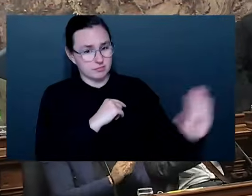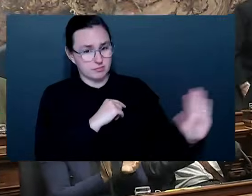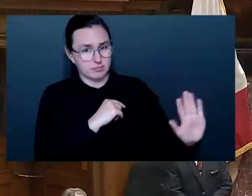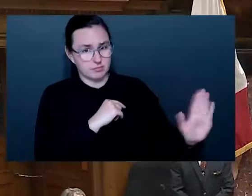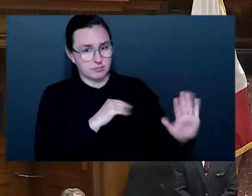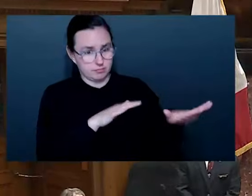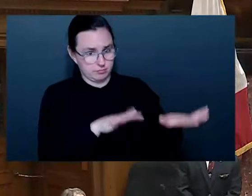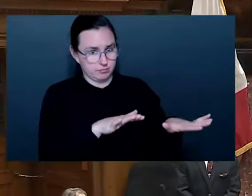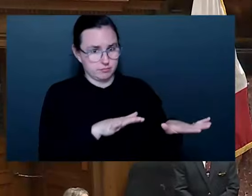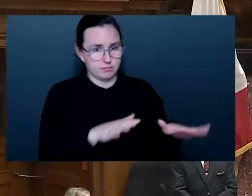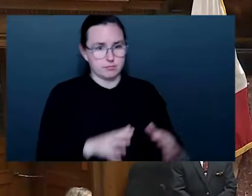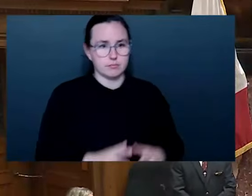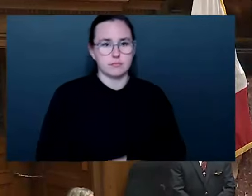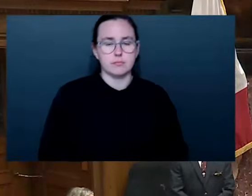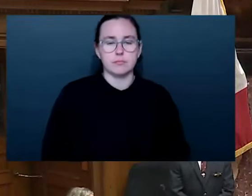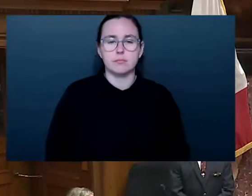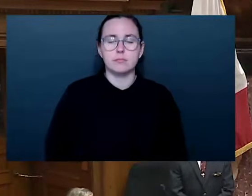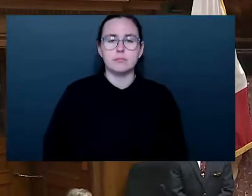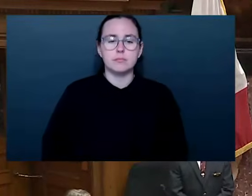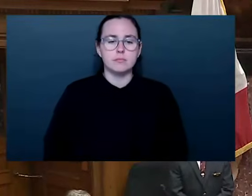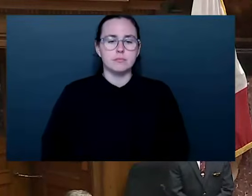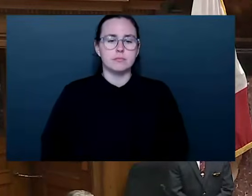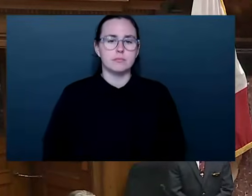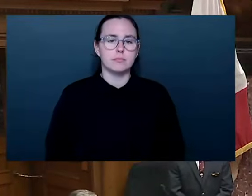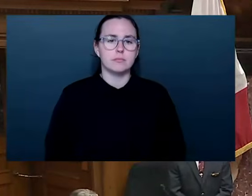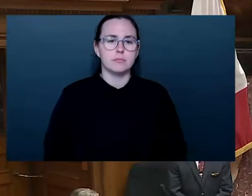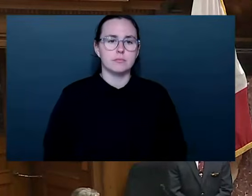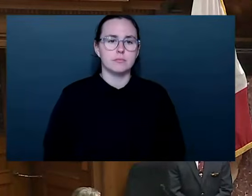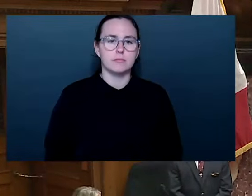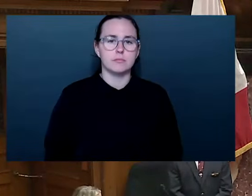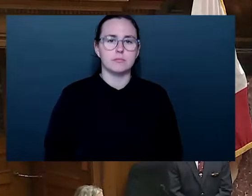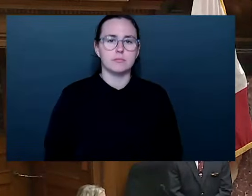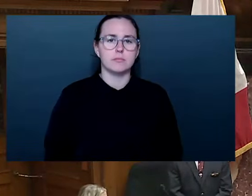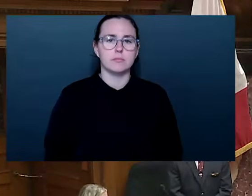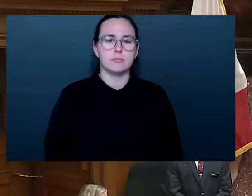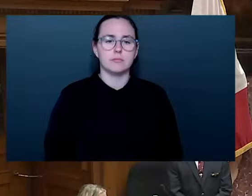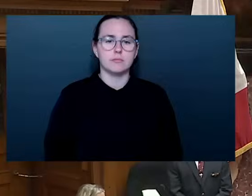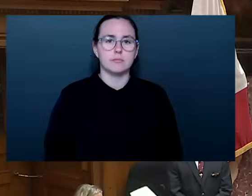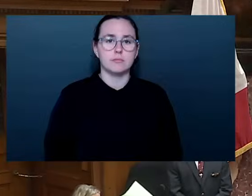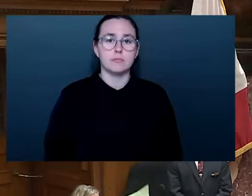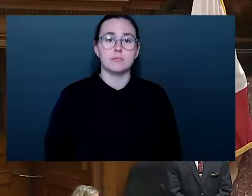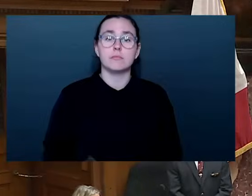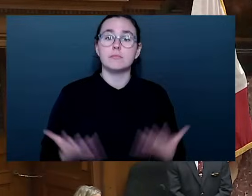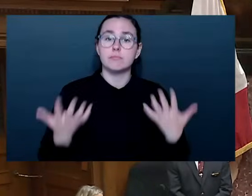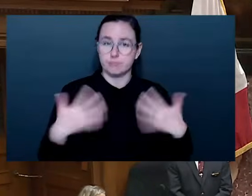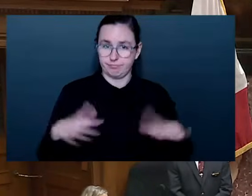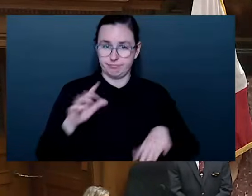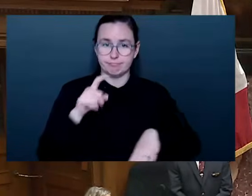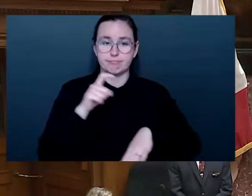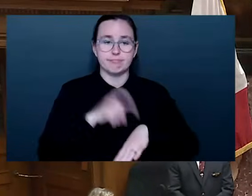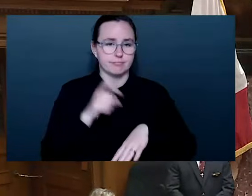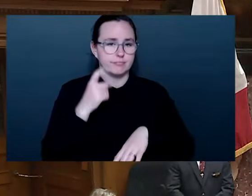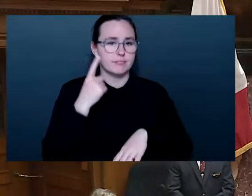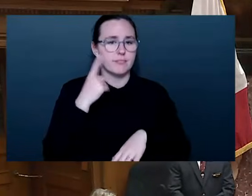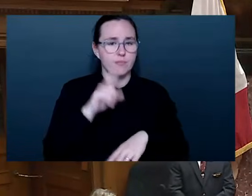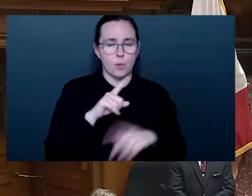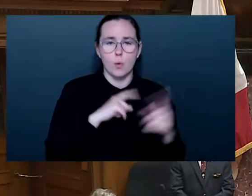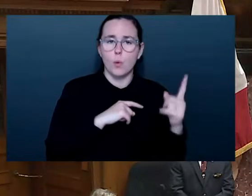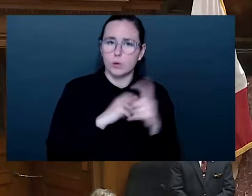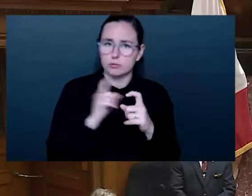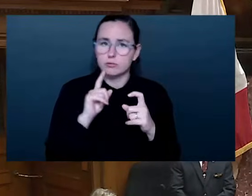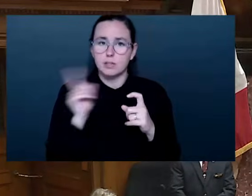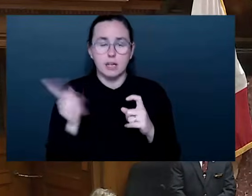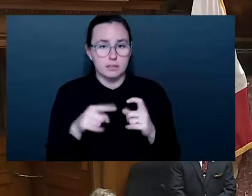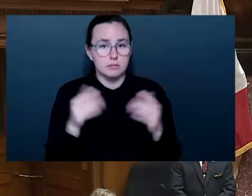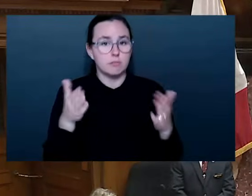The bell ends the question period. Member for Surrey City Centre. Thank you, Honourable Speaker. I have the honour